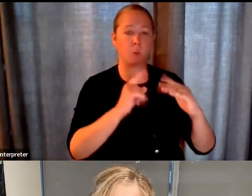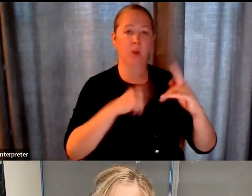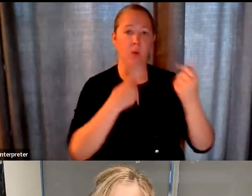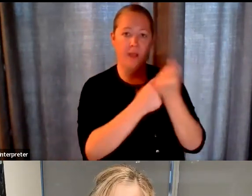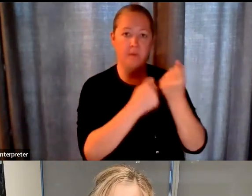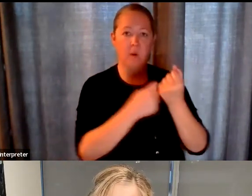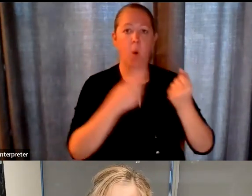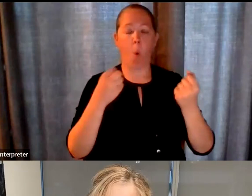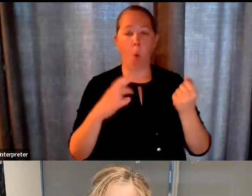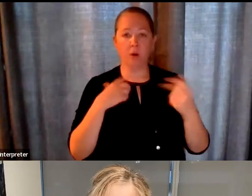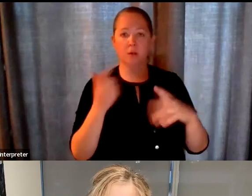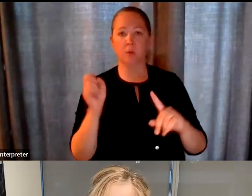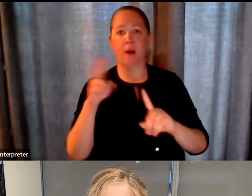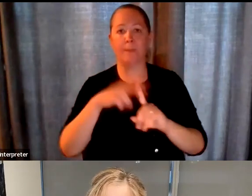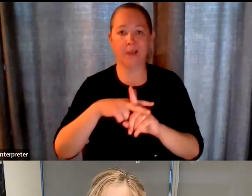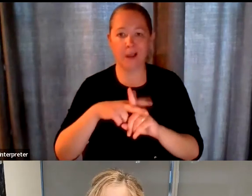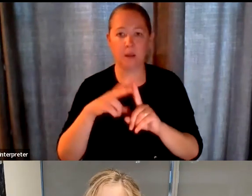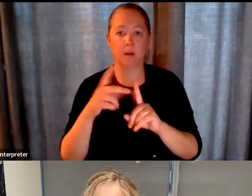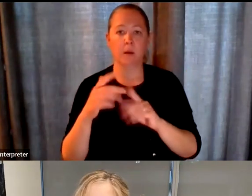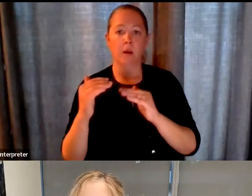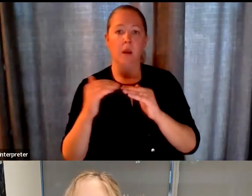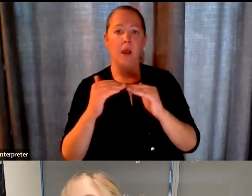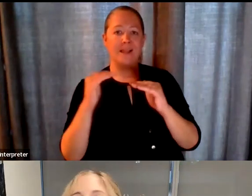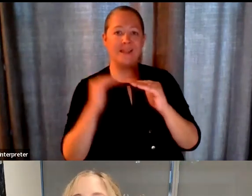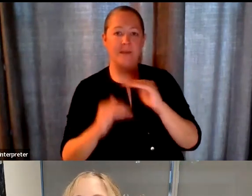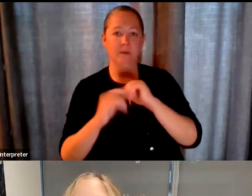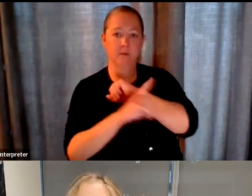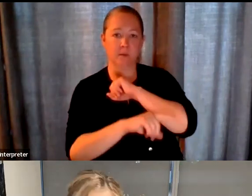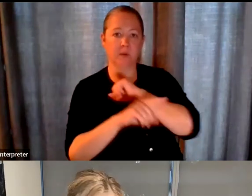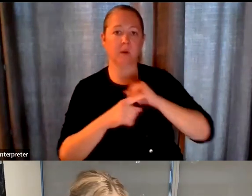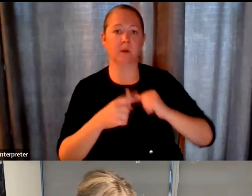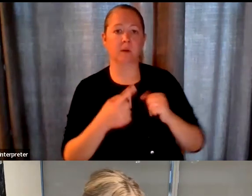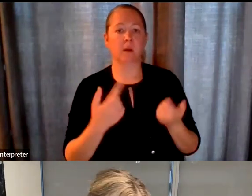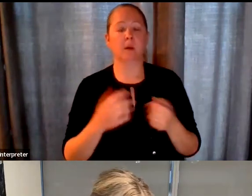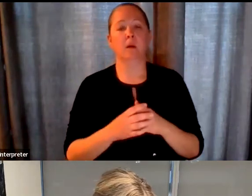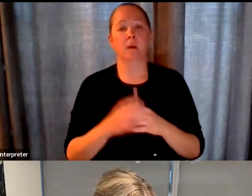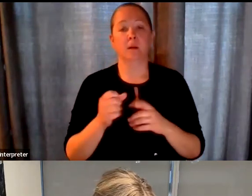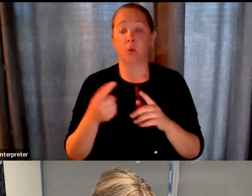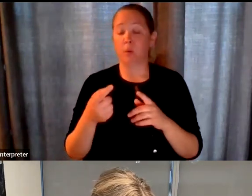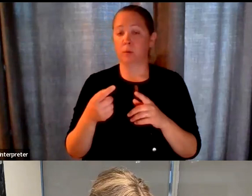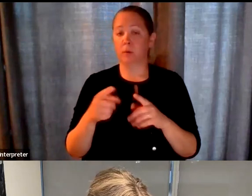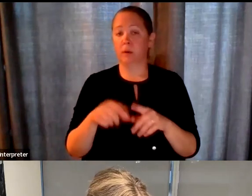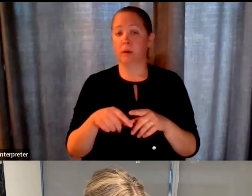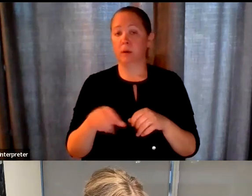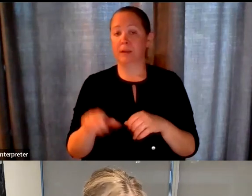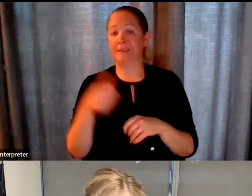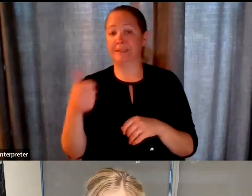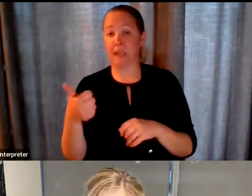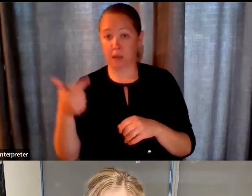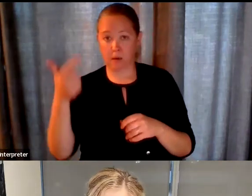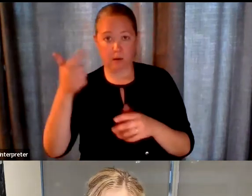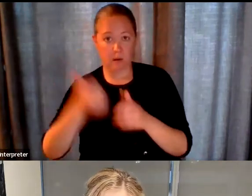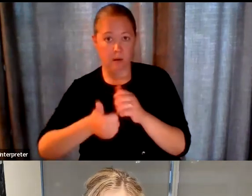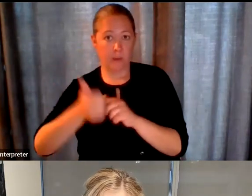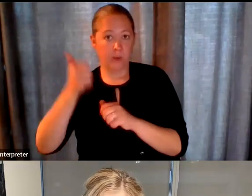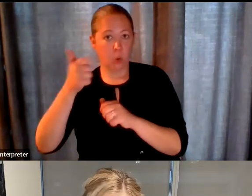much tougher test that Kennedy asked for. Instead, the majority said the district doesn't satisfy either